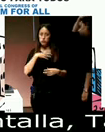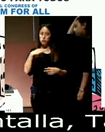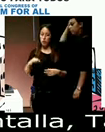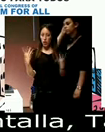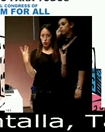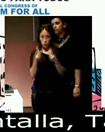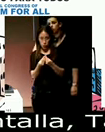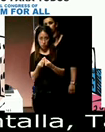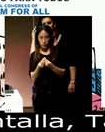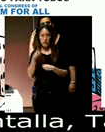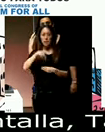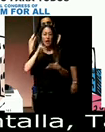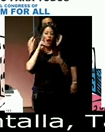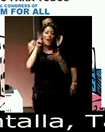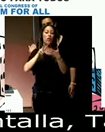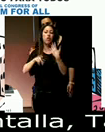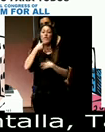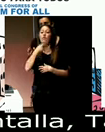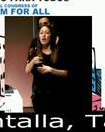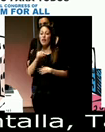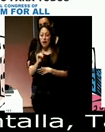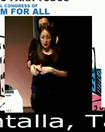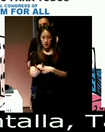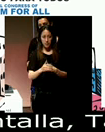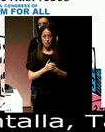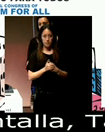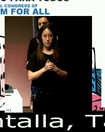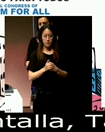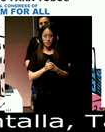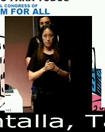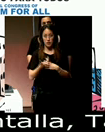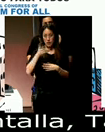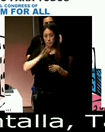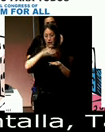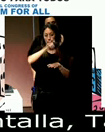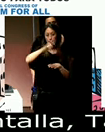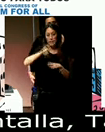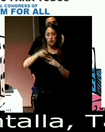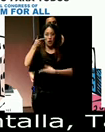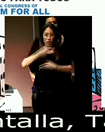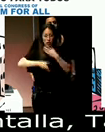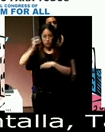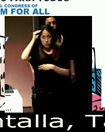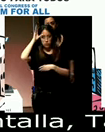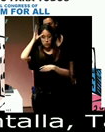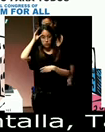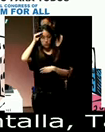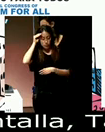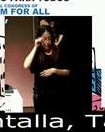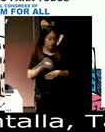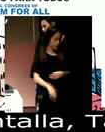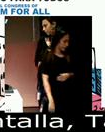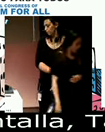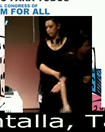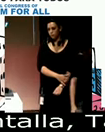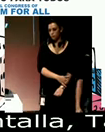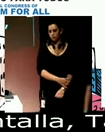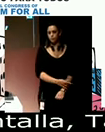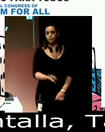all, including the easy read in order to make it easier